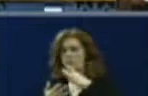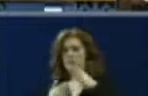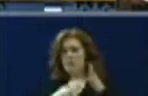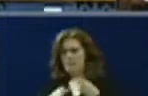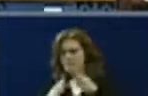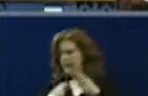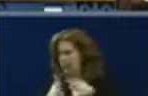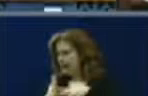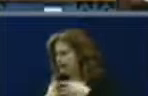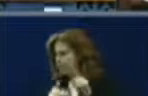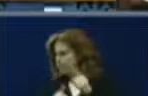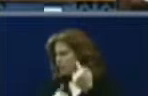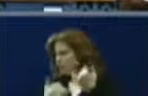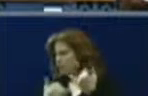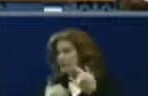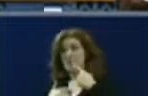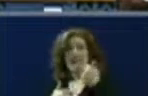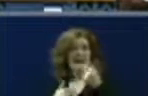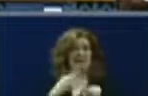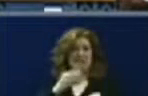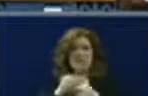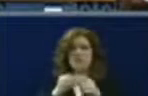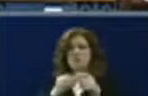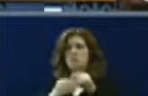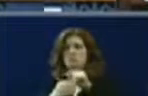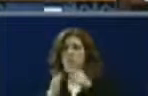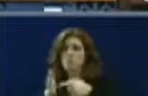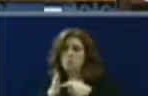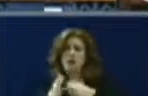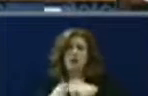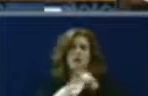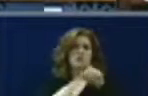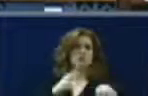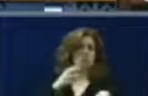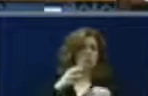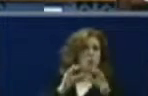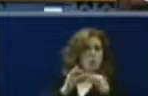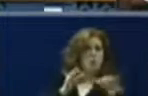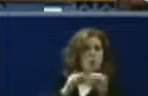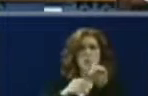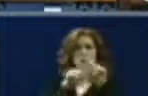any additions or questions or comments or anything on the board planning calendar? Linda?